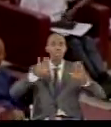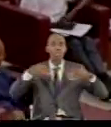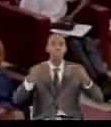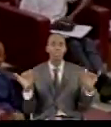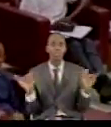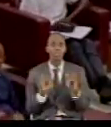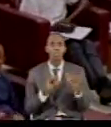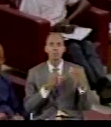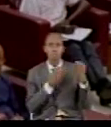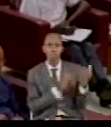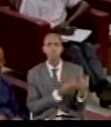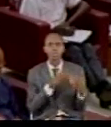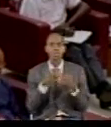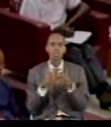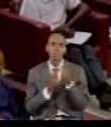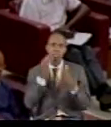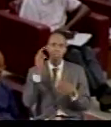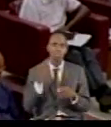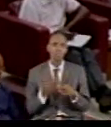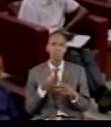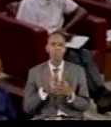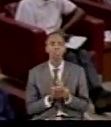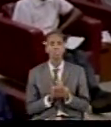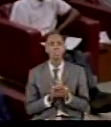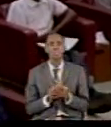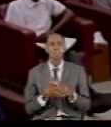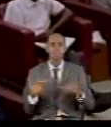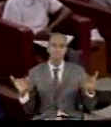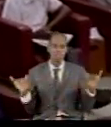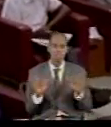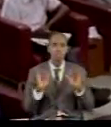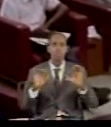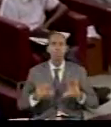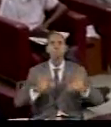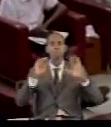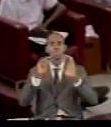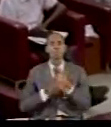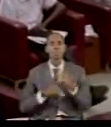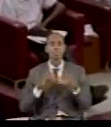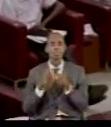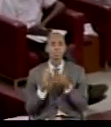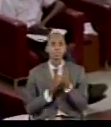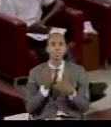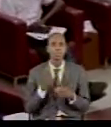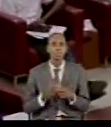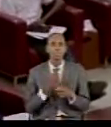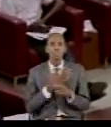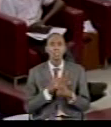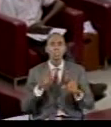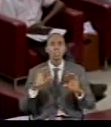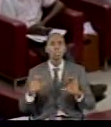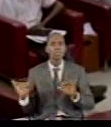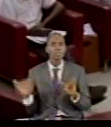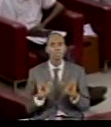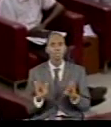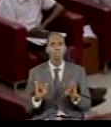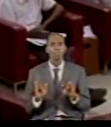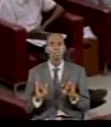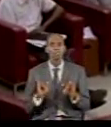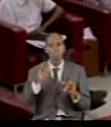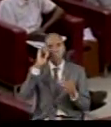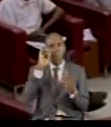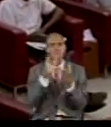the same courage, the same commitment, and the same conviction in Jesus'